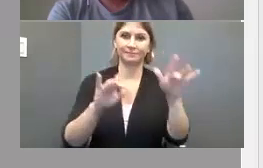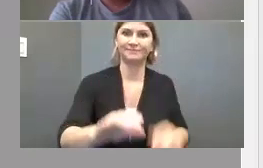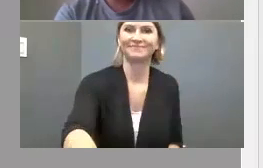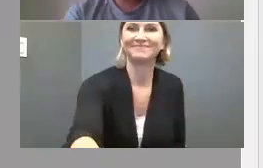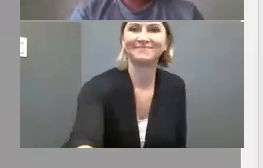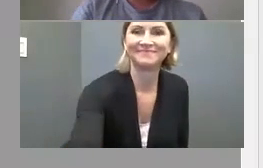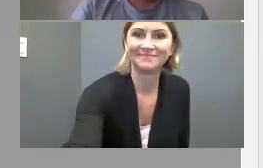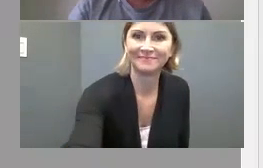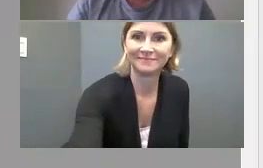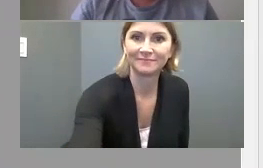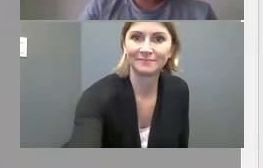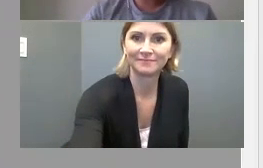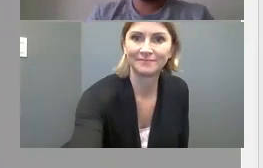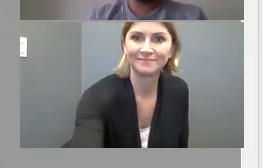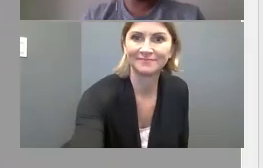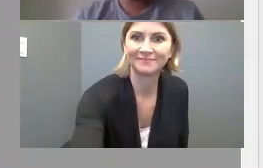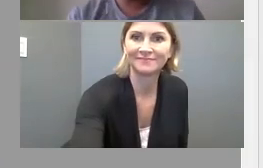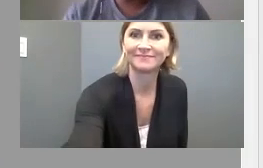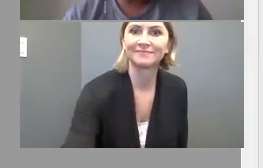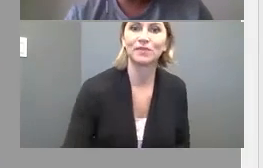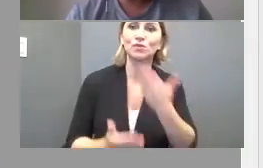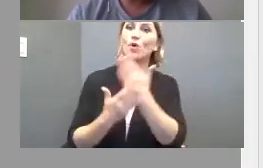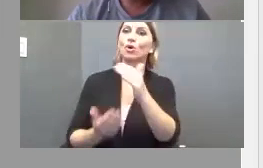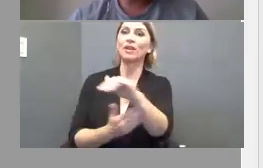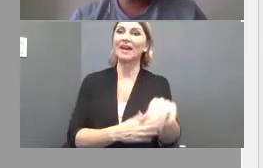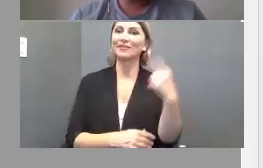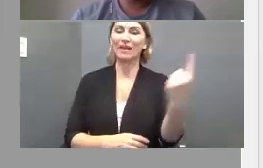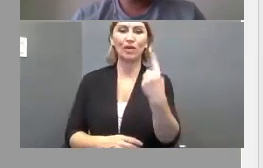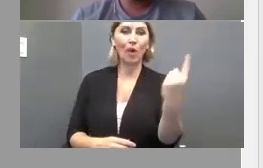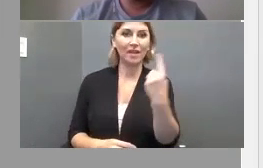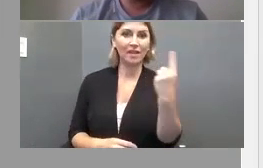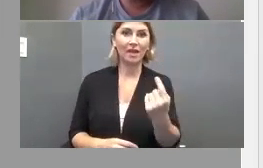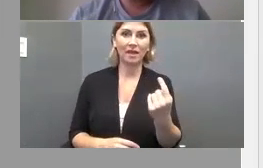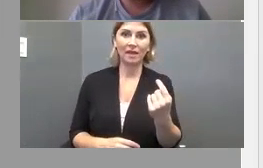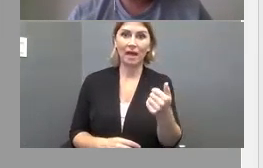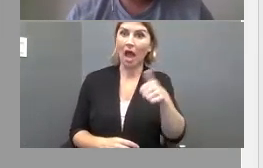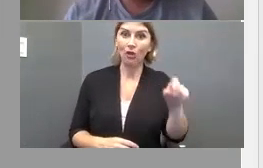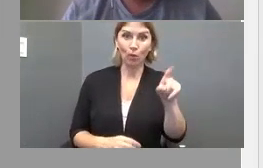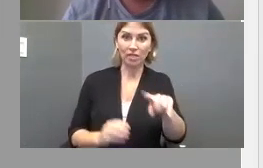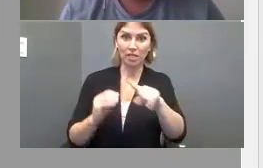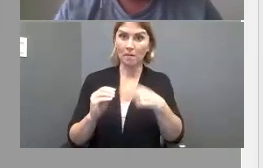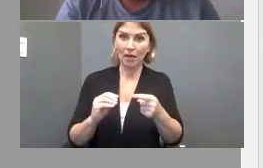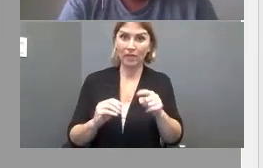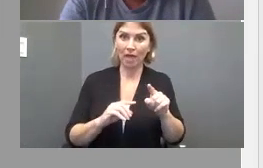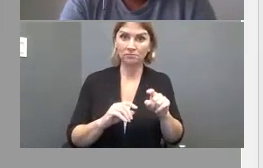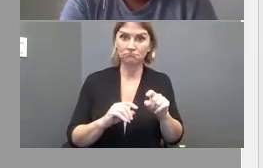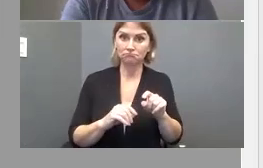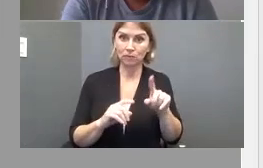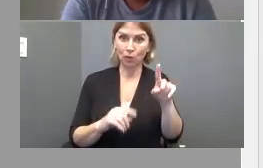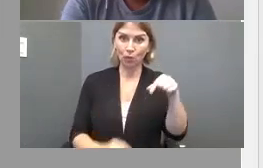So first things first, good afternoon, everyone. I hope you had a nice quiz. Any other questions about the quiz that I missed?